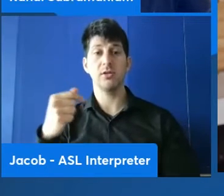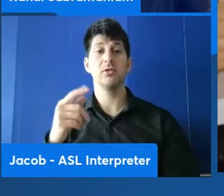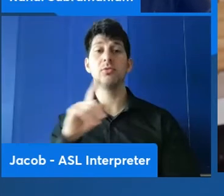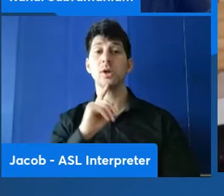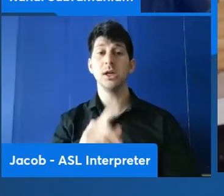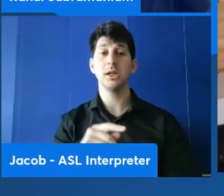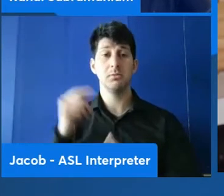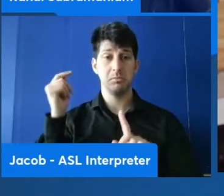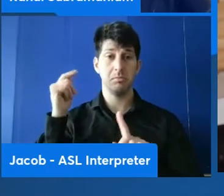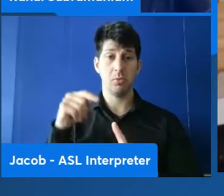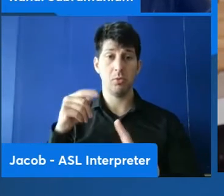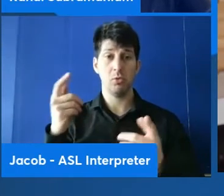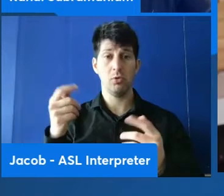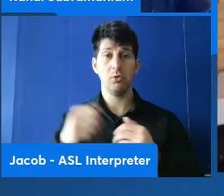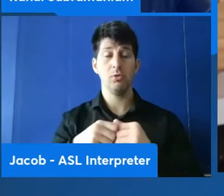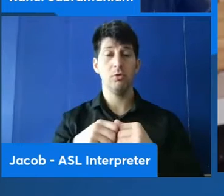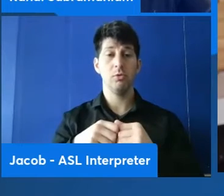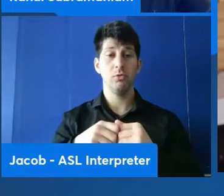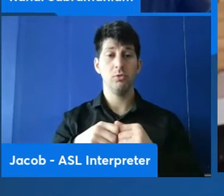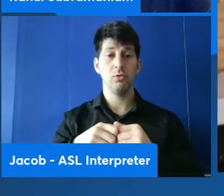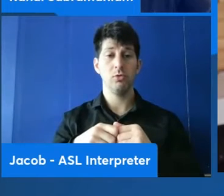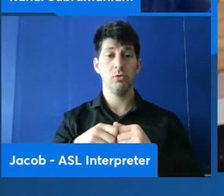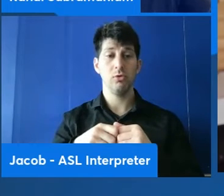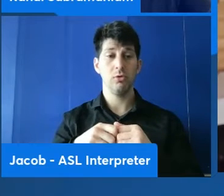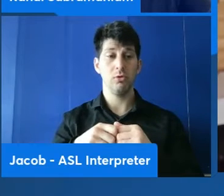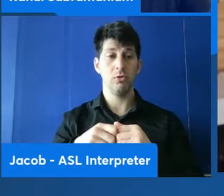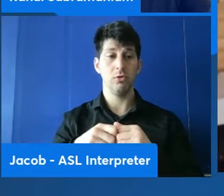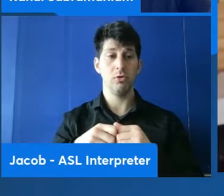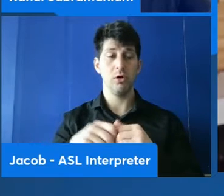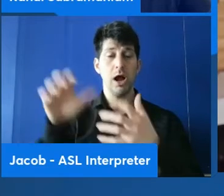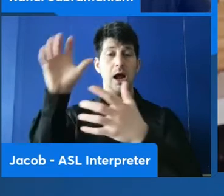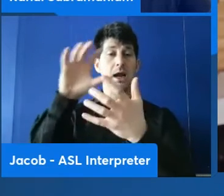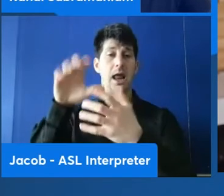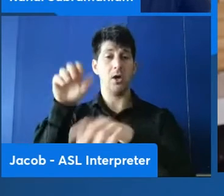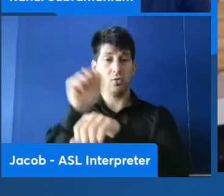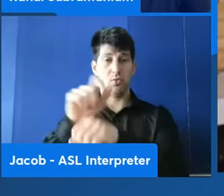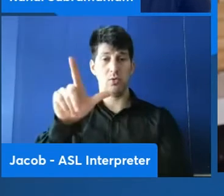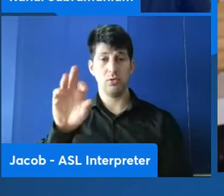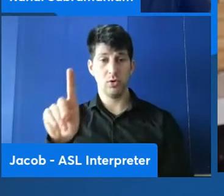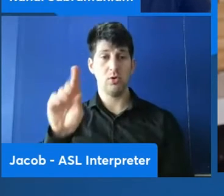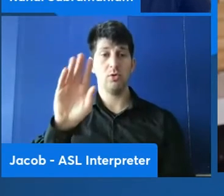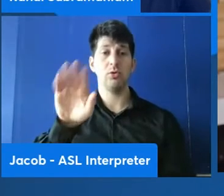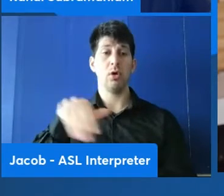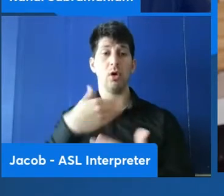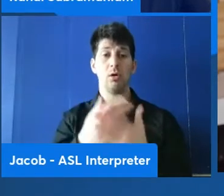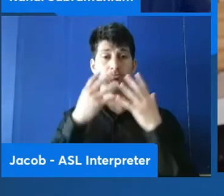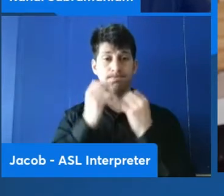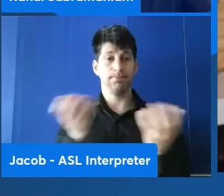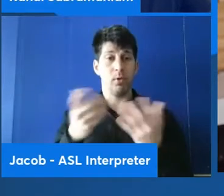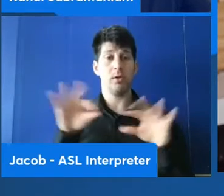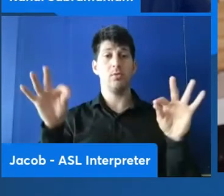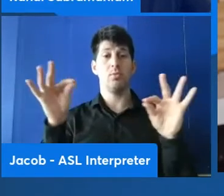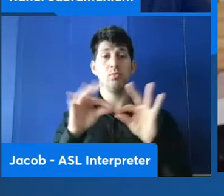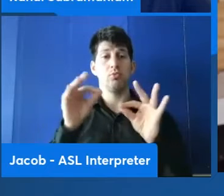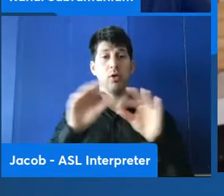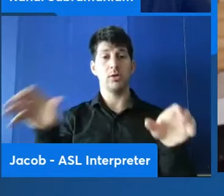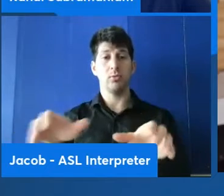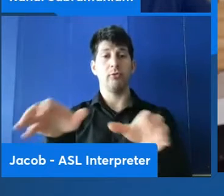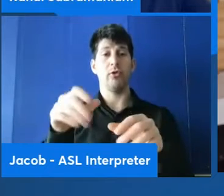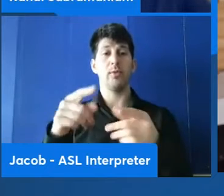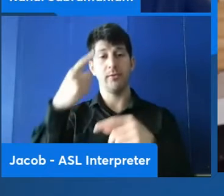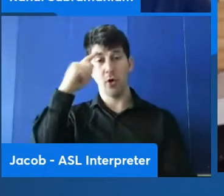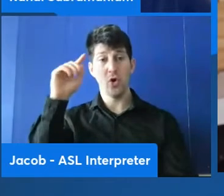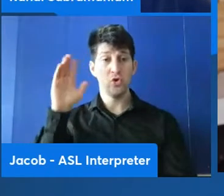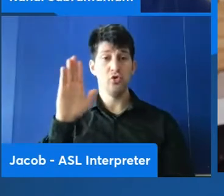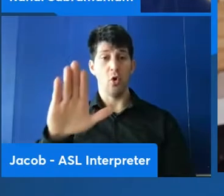day, given that it's a cloud workload, all you should care about is your price performance for your